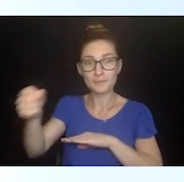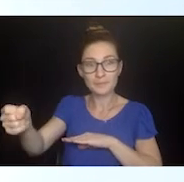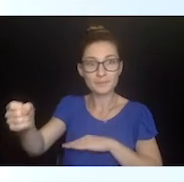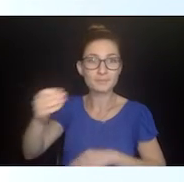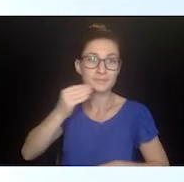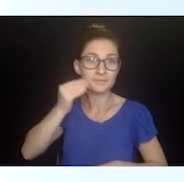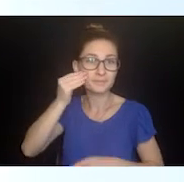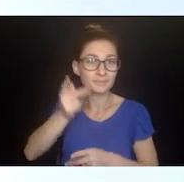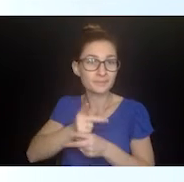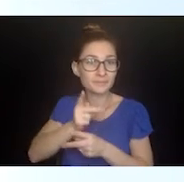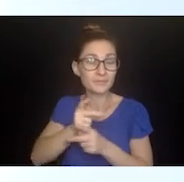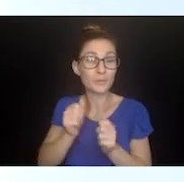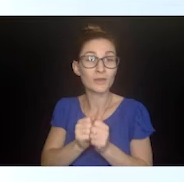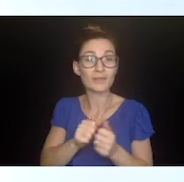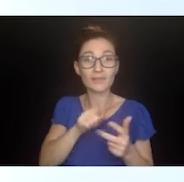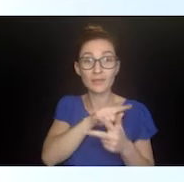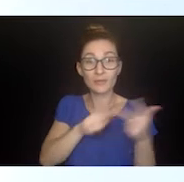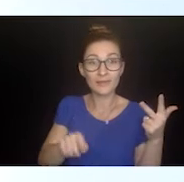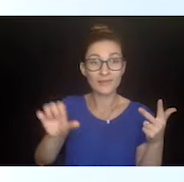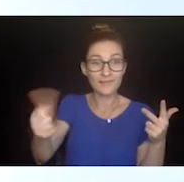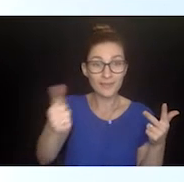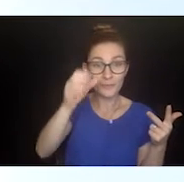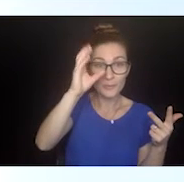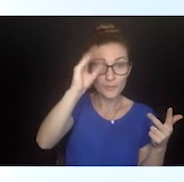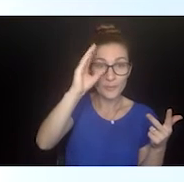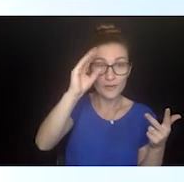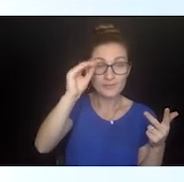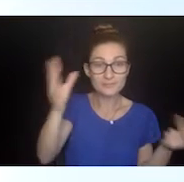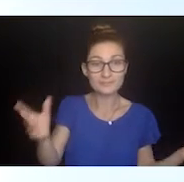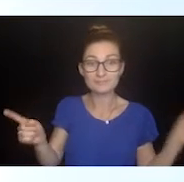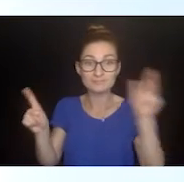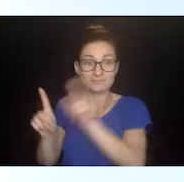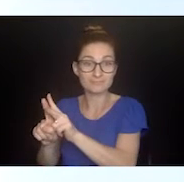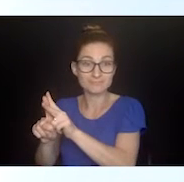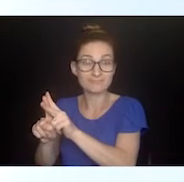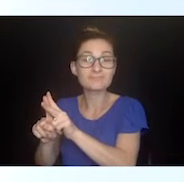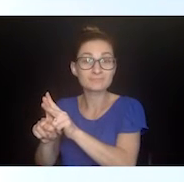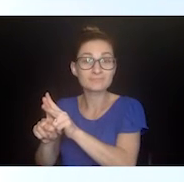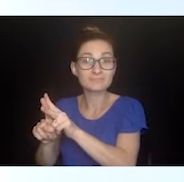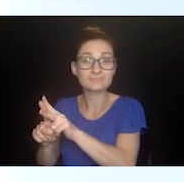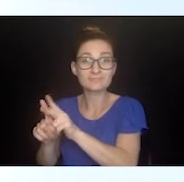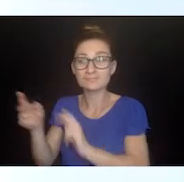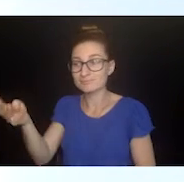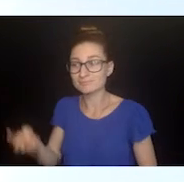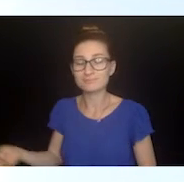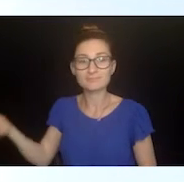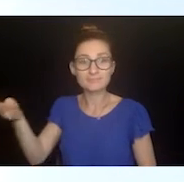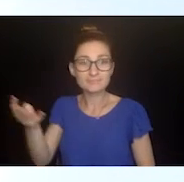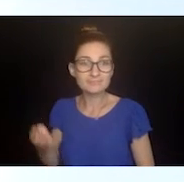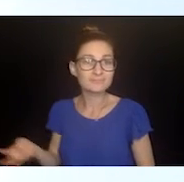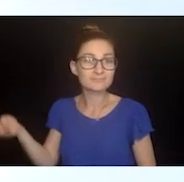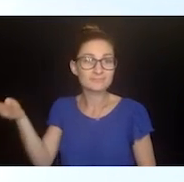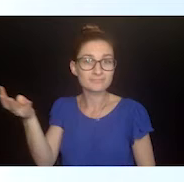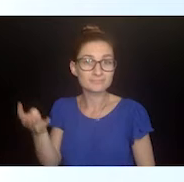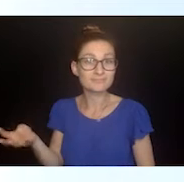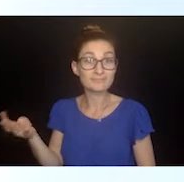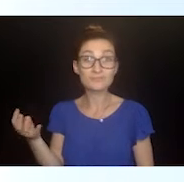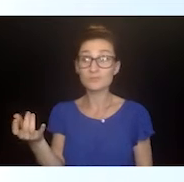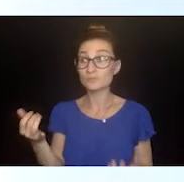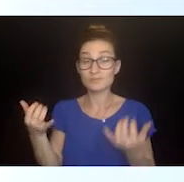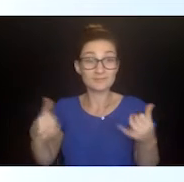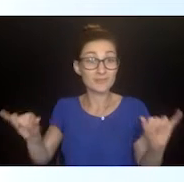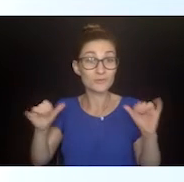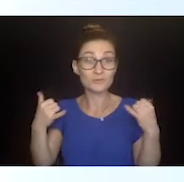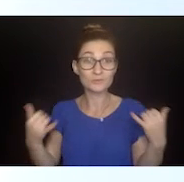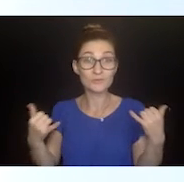into residential care with 3 other young men. And that's where he is today. He's with 3 other young men.